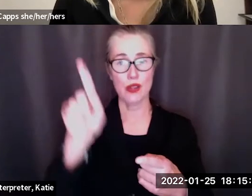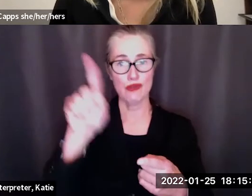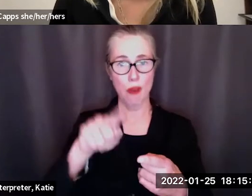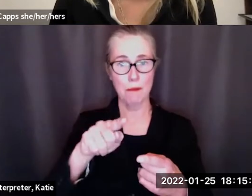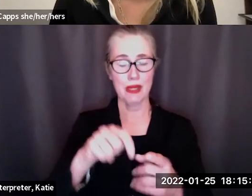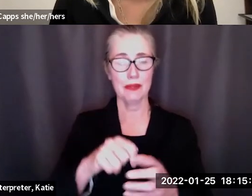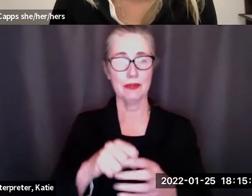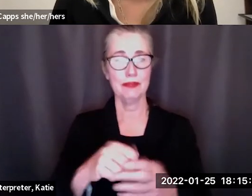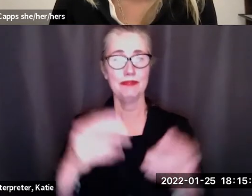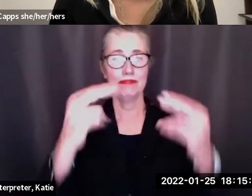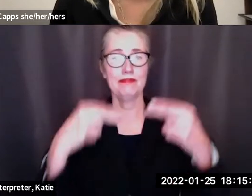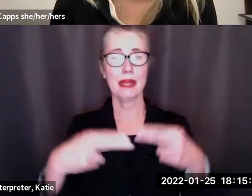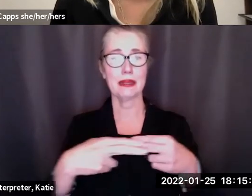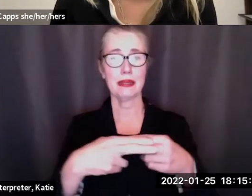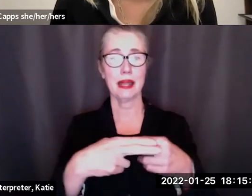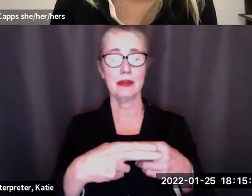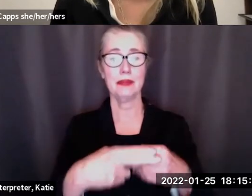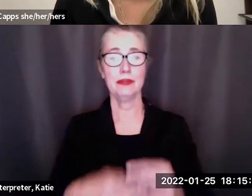please